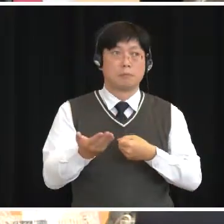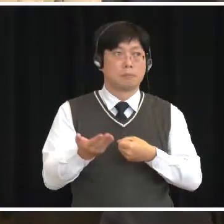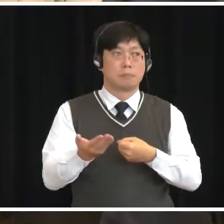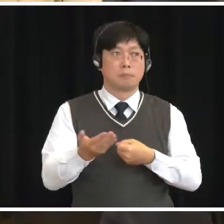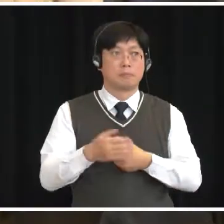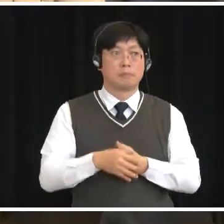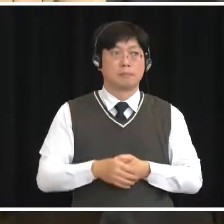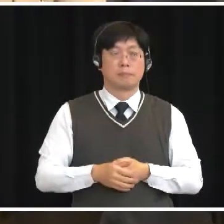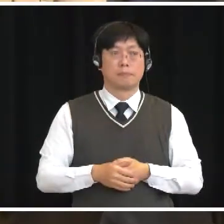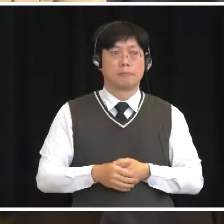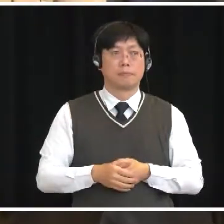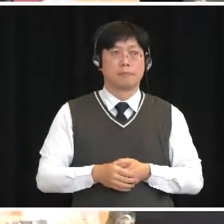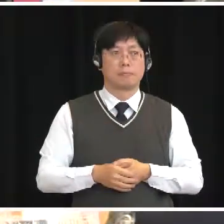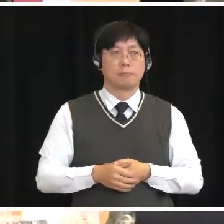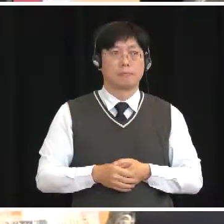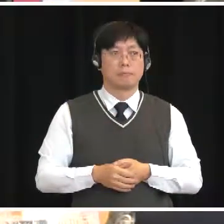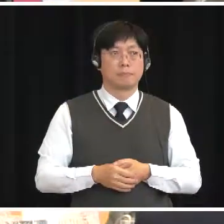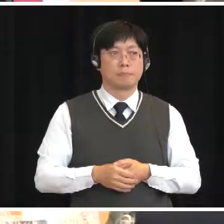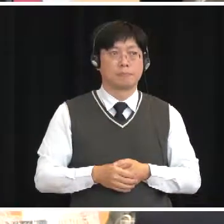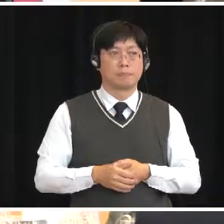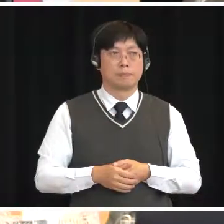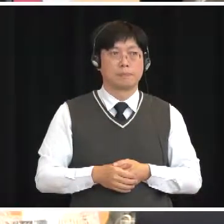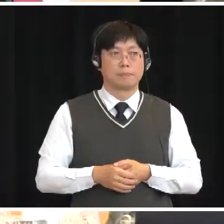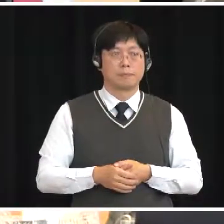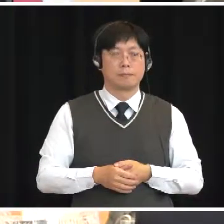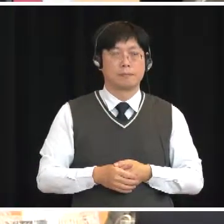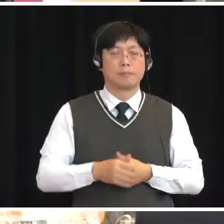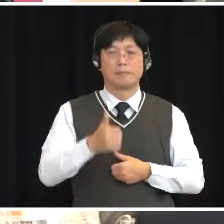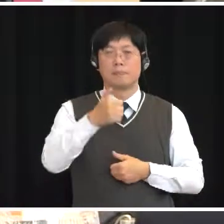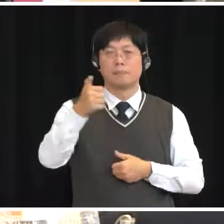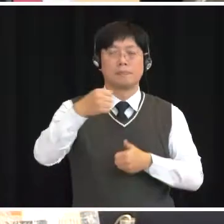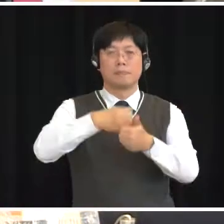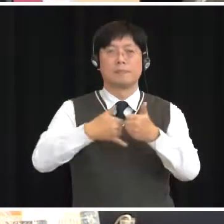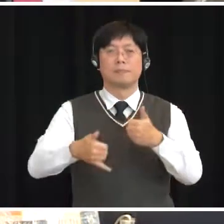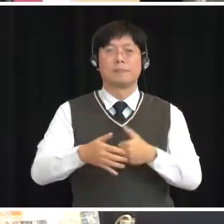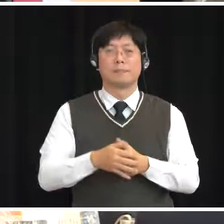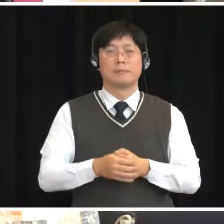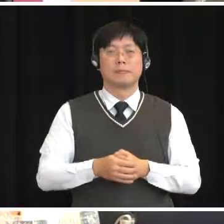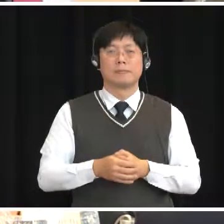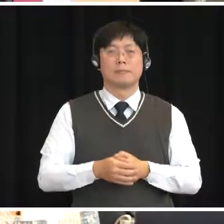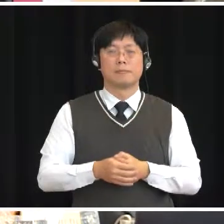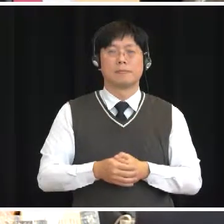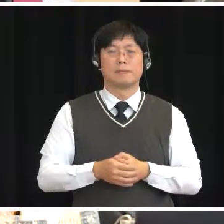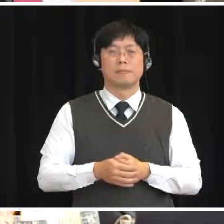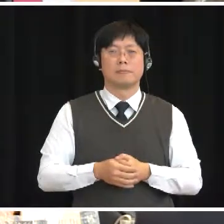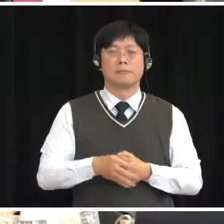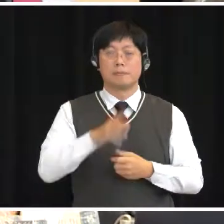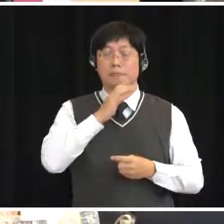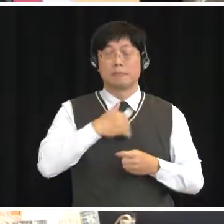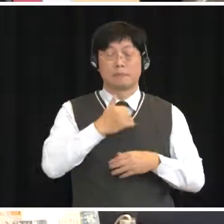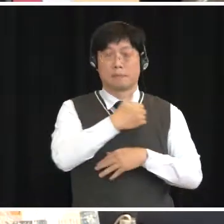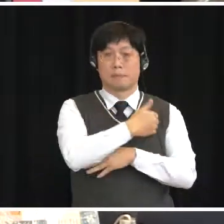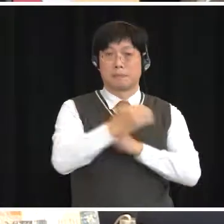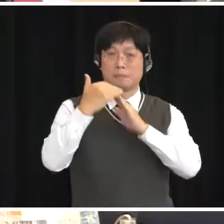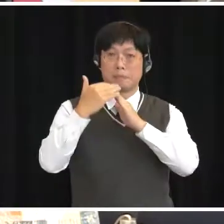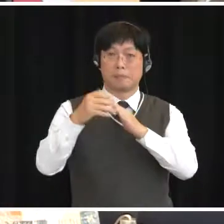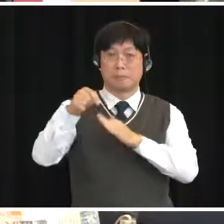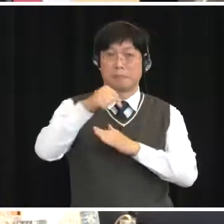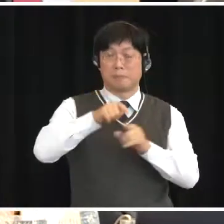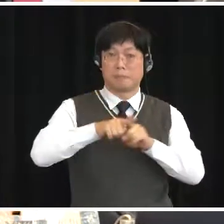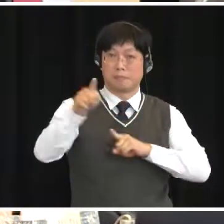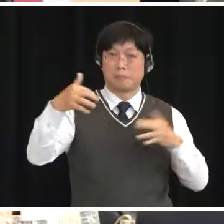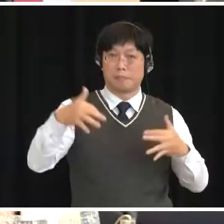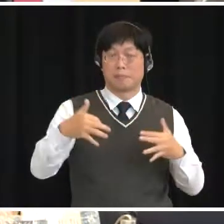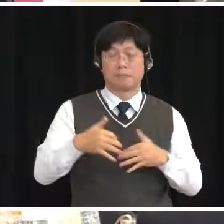The Council of Indigenous Peoples, thank you for the questions. Again, on the